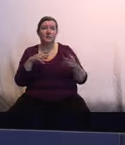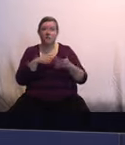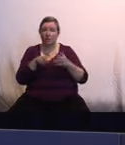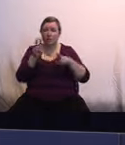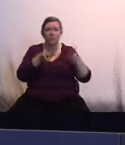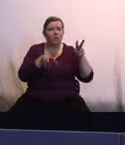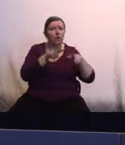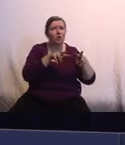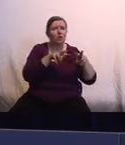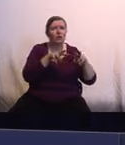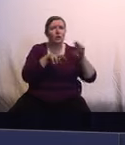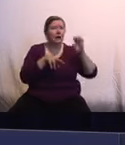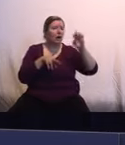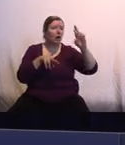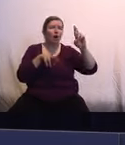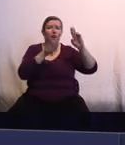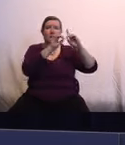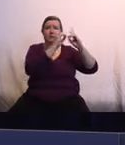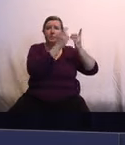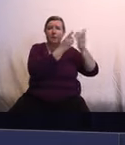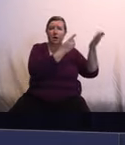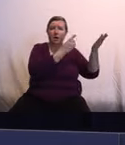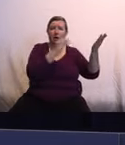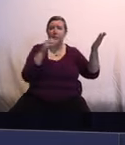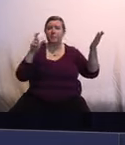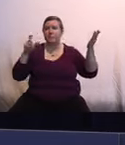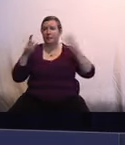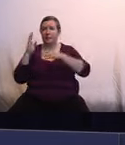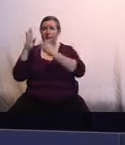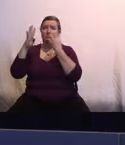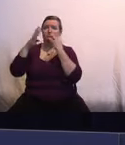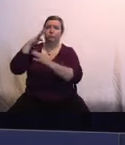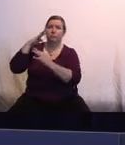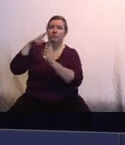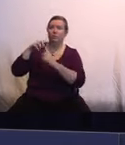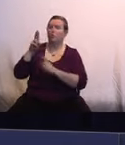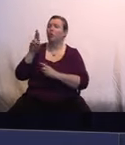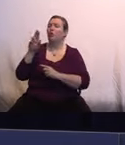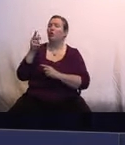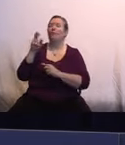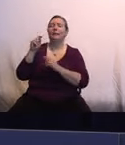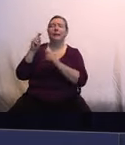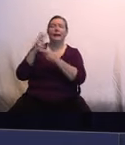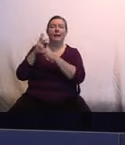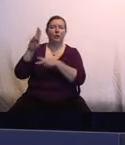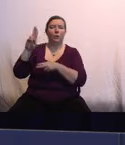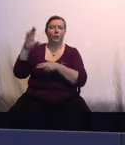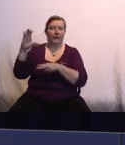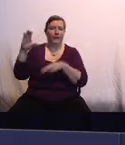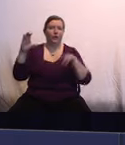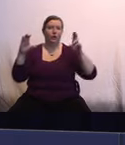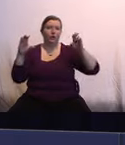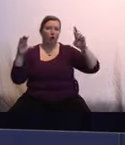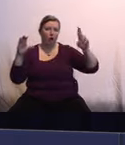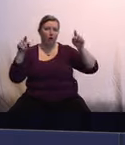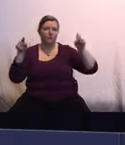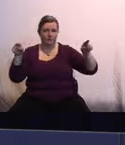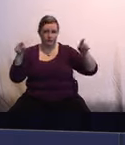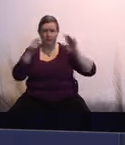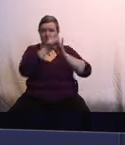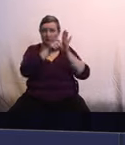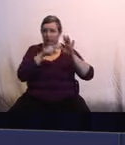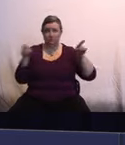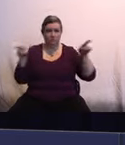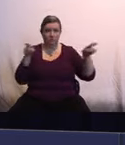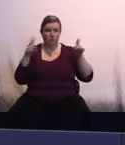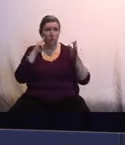room, department, and urgent care visits and hospitalizations in 10 states. It found that booster